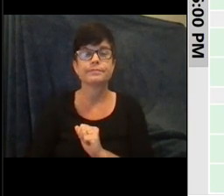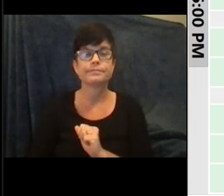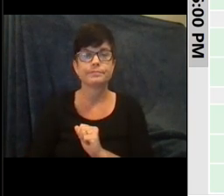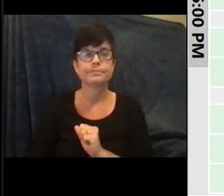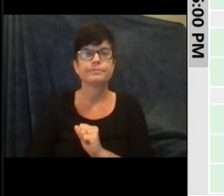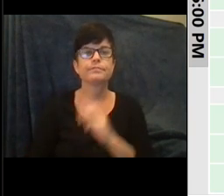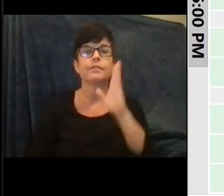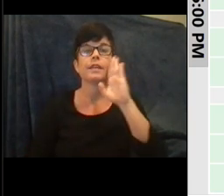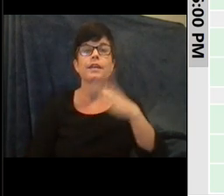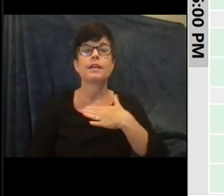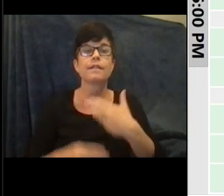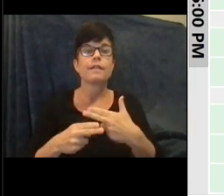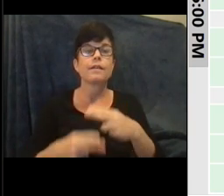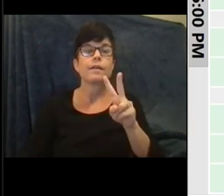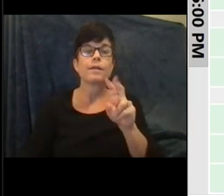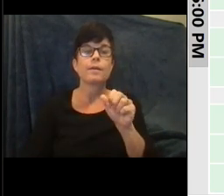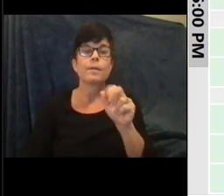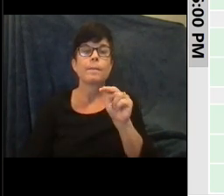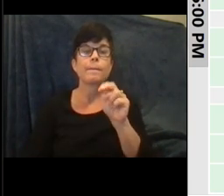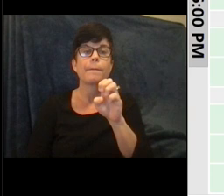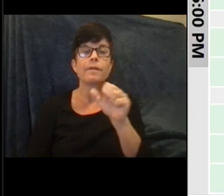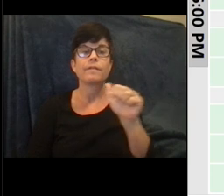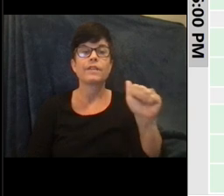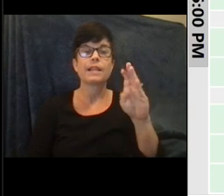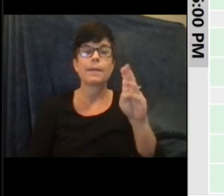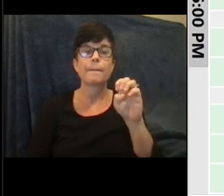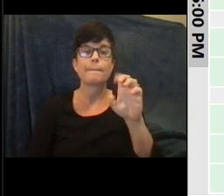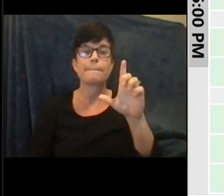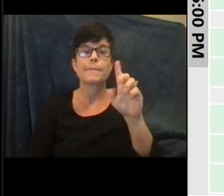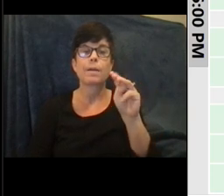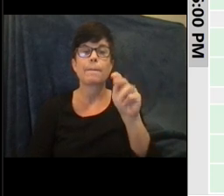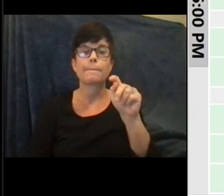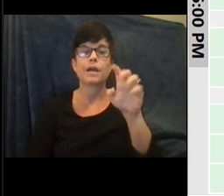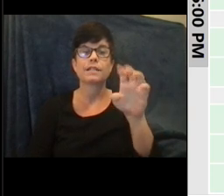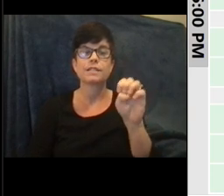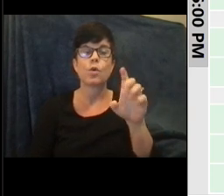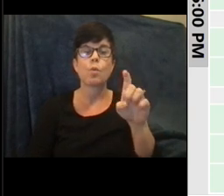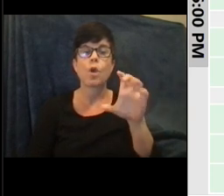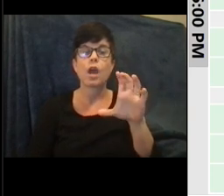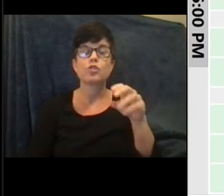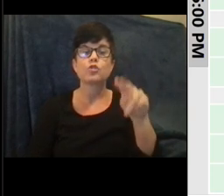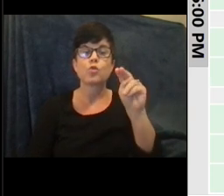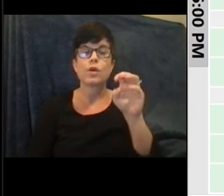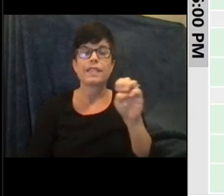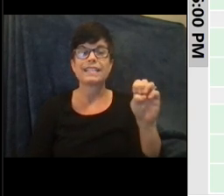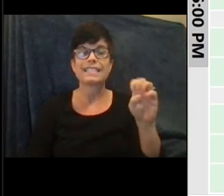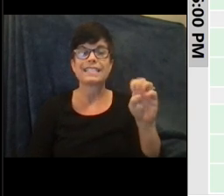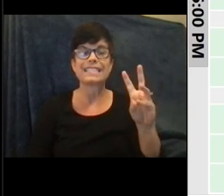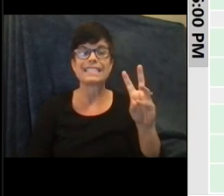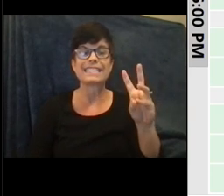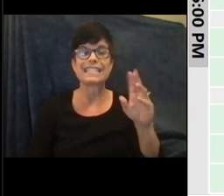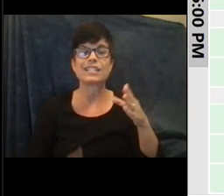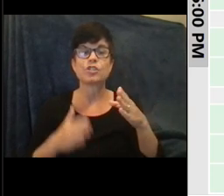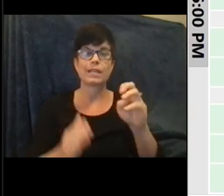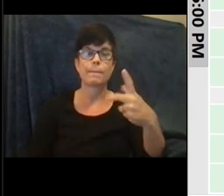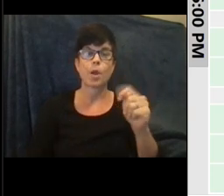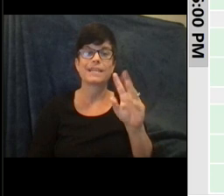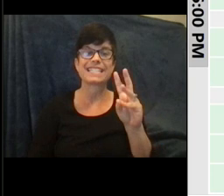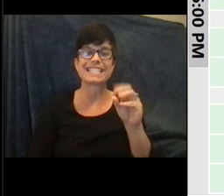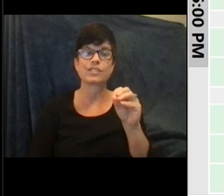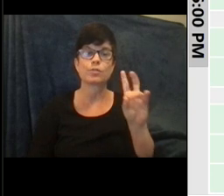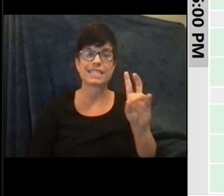Hello, my name is Vanessa Belmonte. My address is 100 Northeast 6th Street, apartment 607 in Boynton Beach. I am